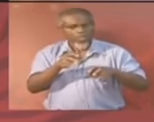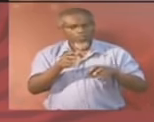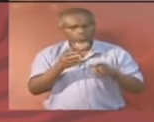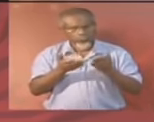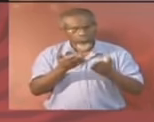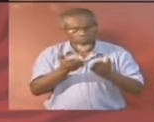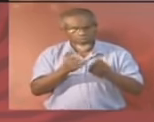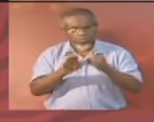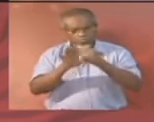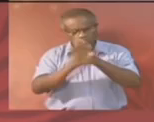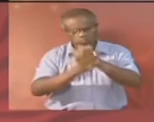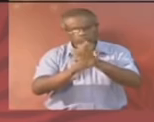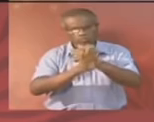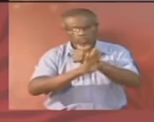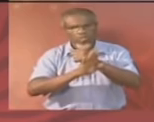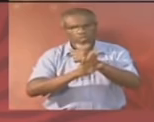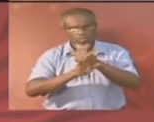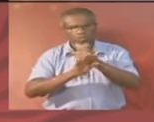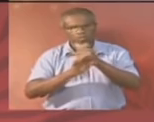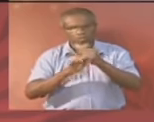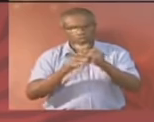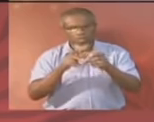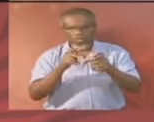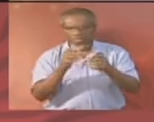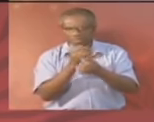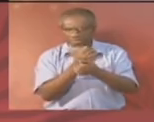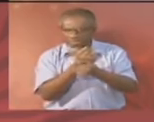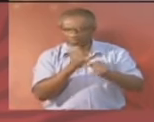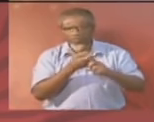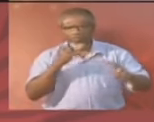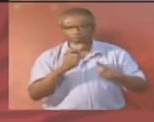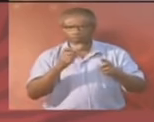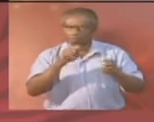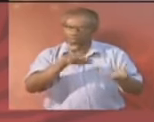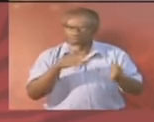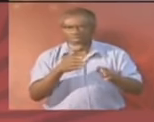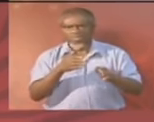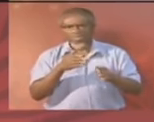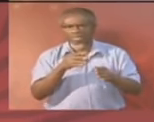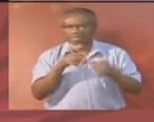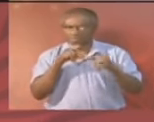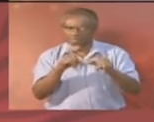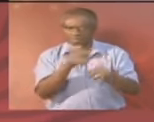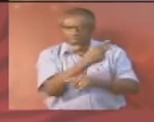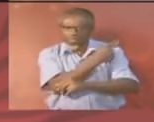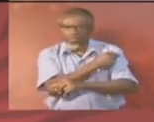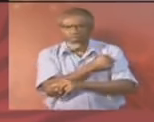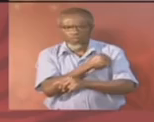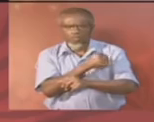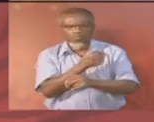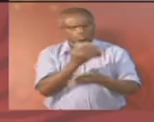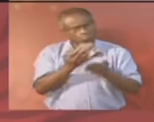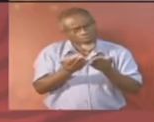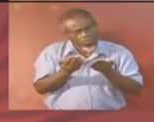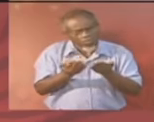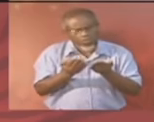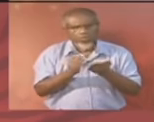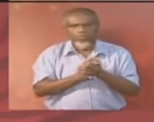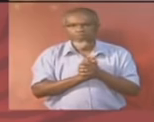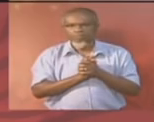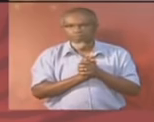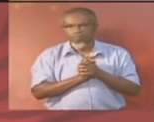disease, hospitalization, and death. The other concern about P1 that people have raised is a concern about the fact